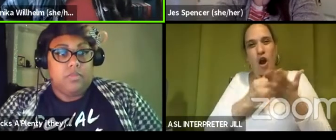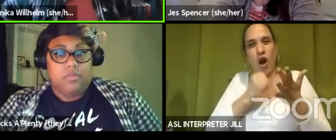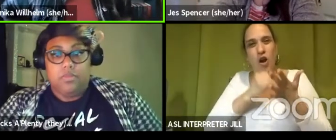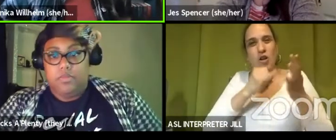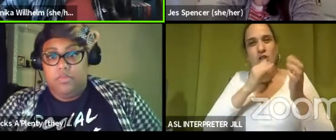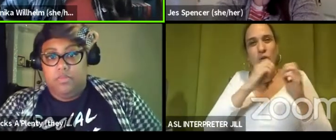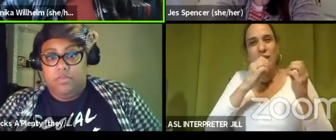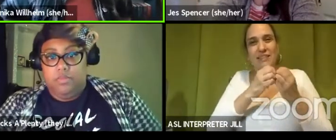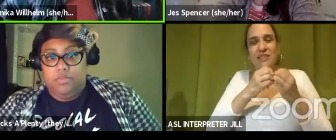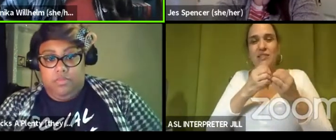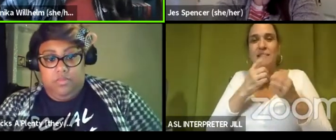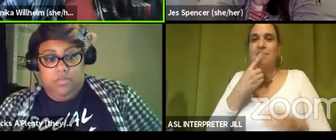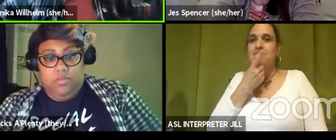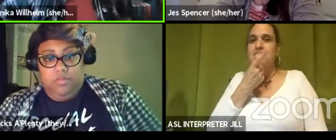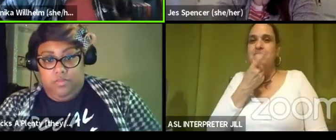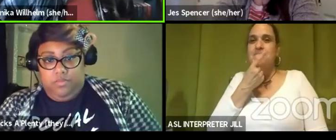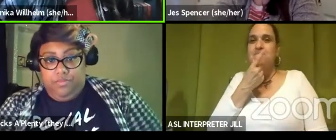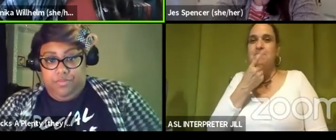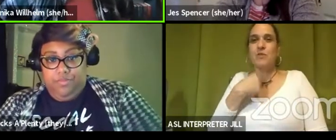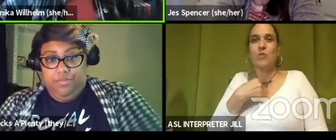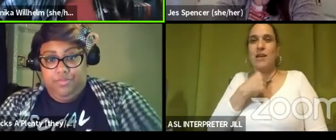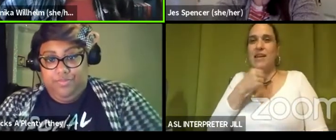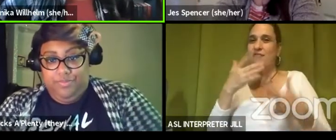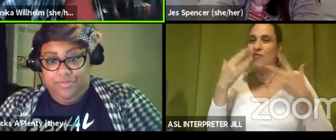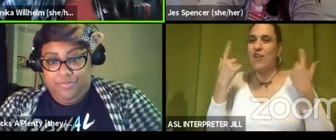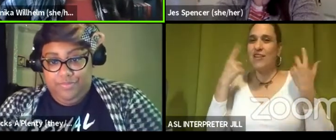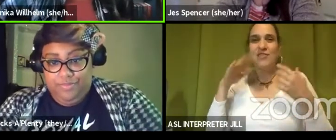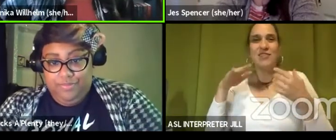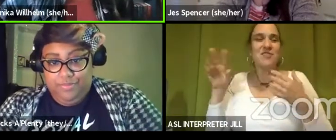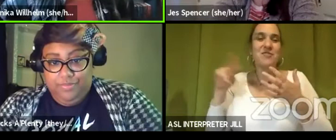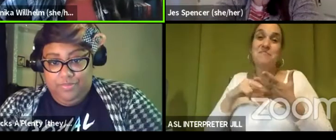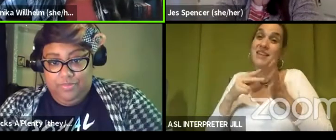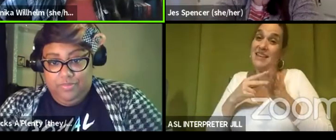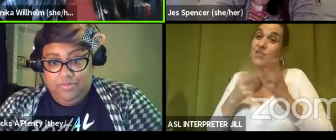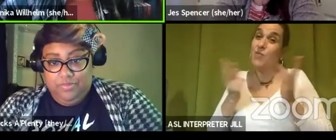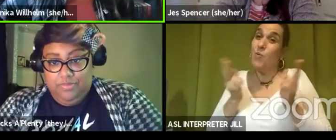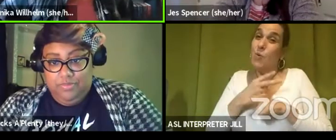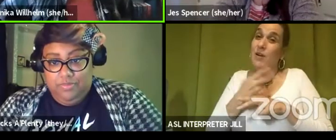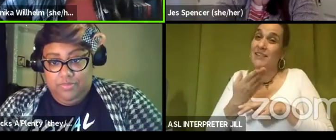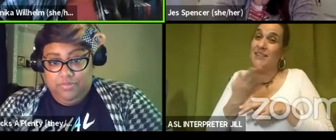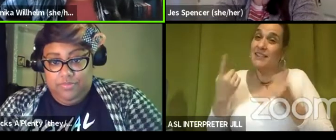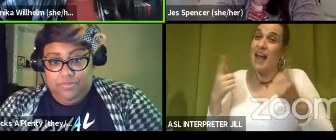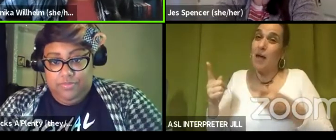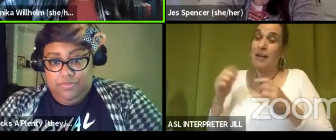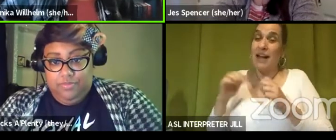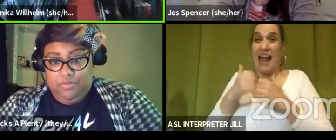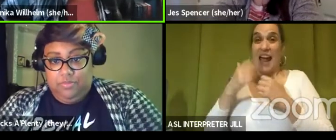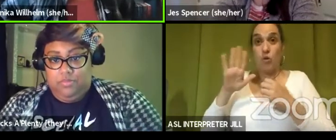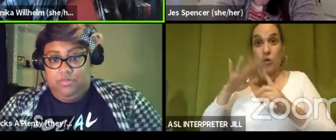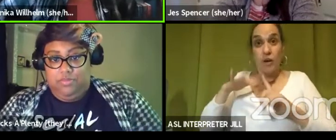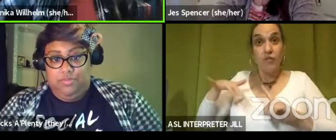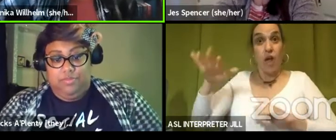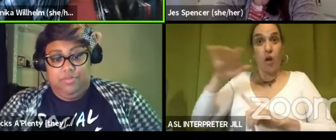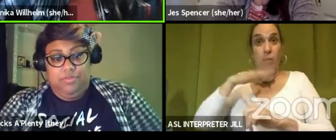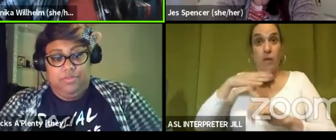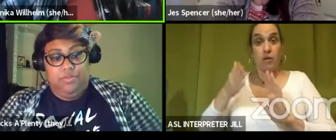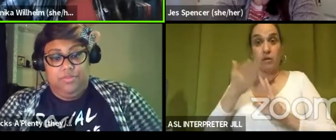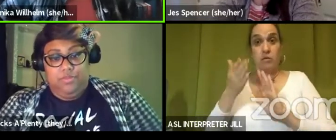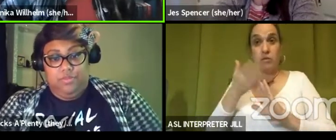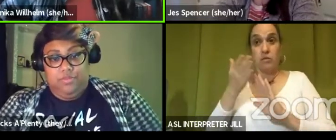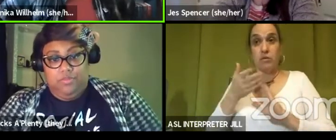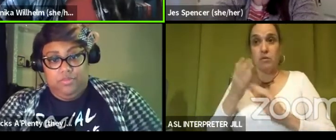else, and you're like, oh yeah, we're not really friendly to kids, there's probably bigger stuff going on about how your environment operates and what kind of